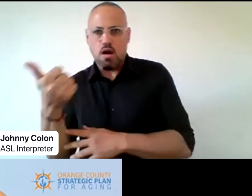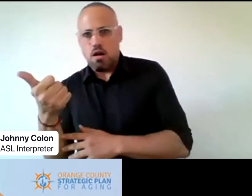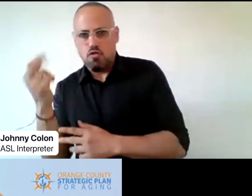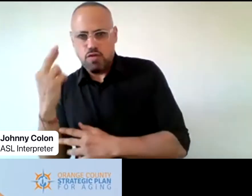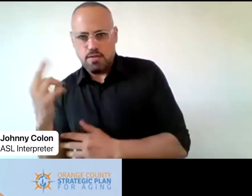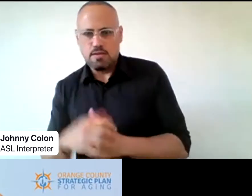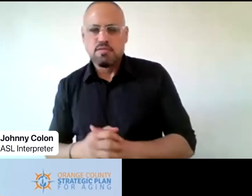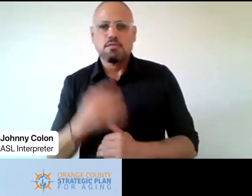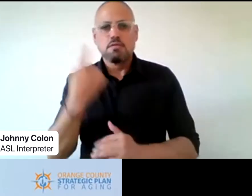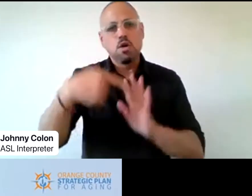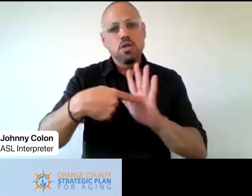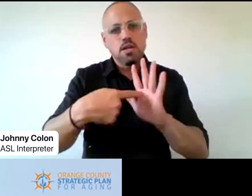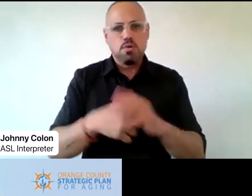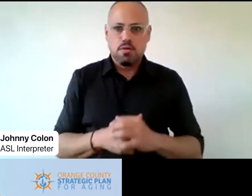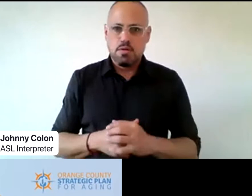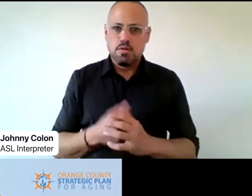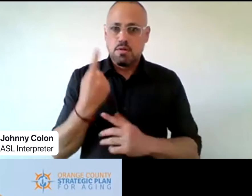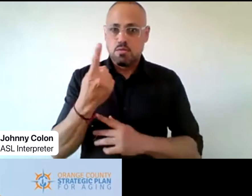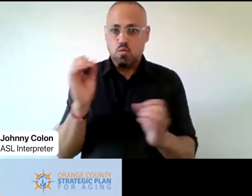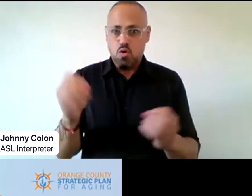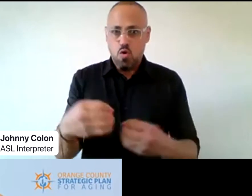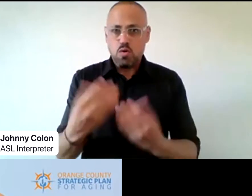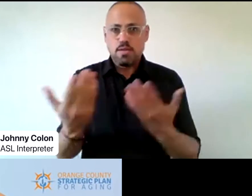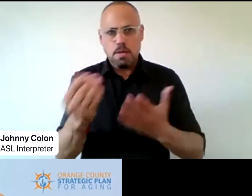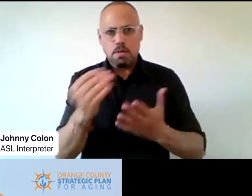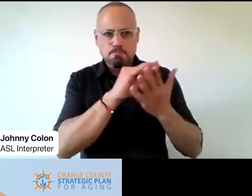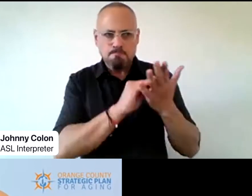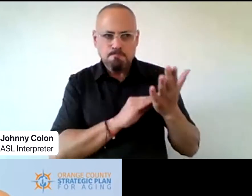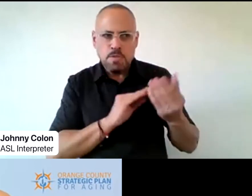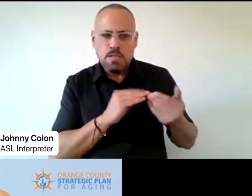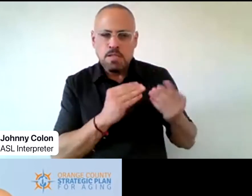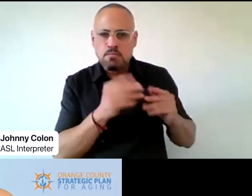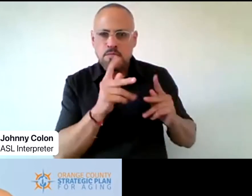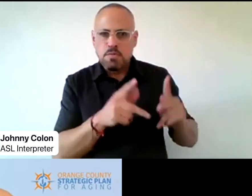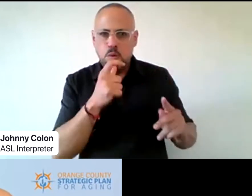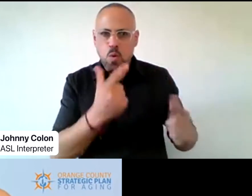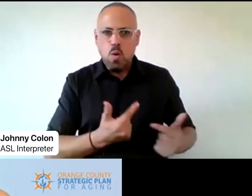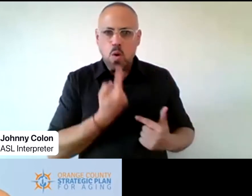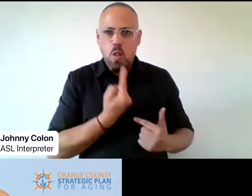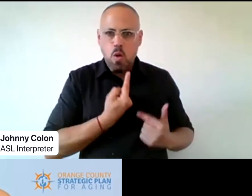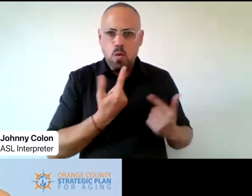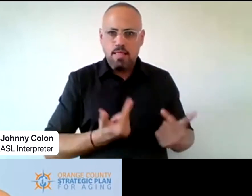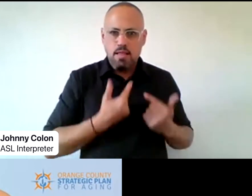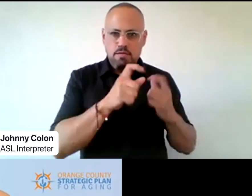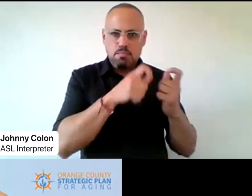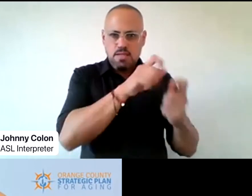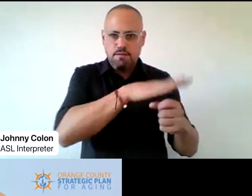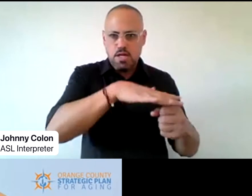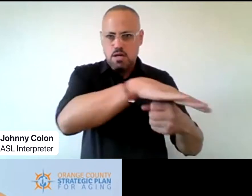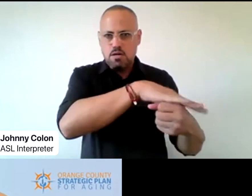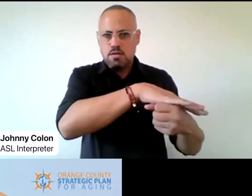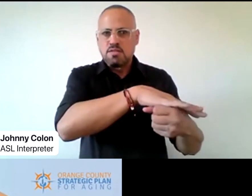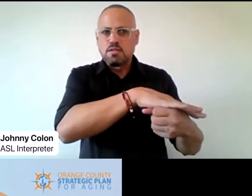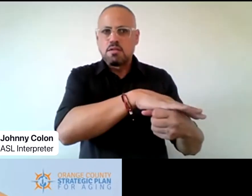For example, one organization may be tracking the number of people who live alone in a certain area, but that